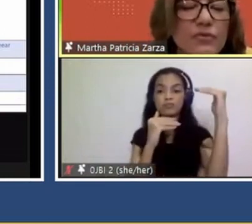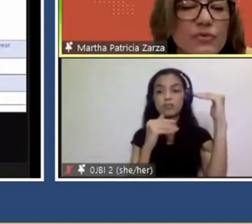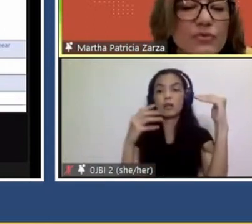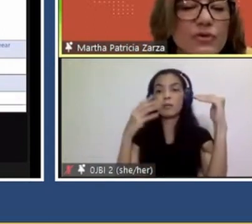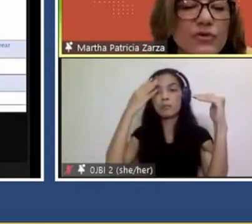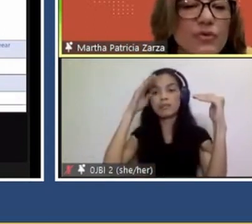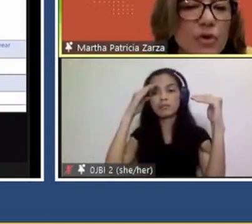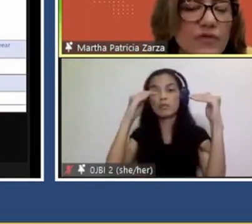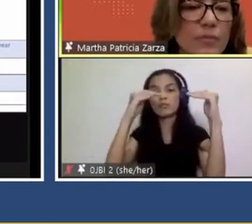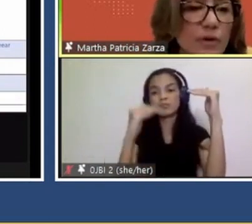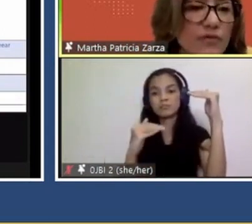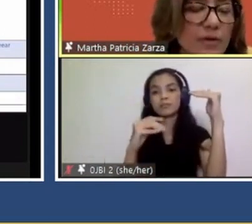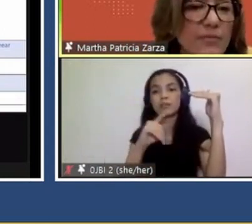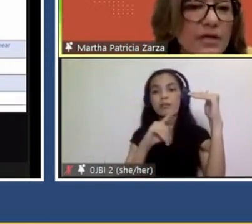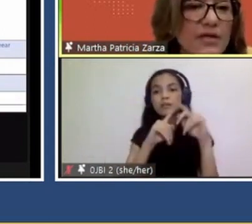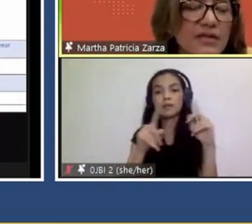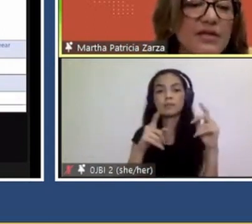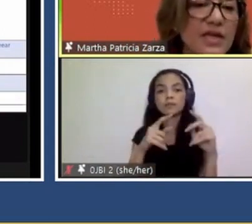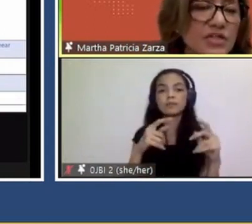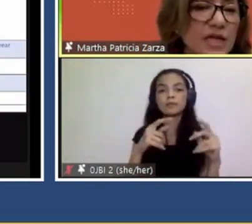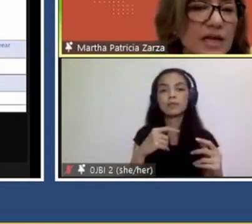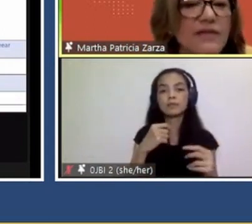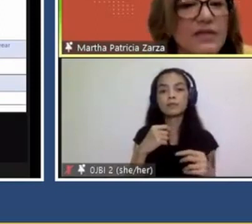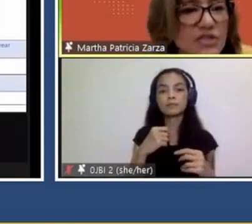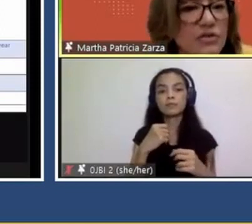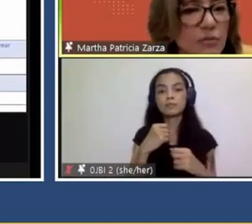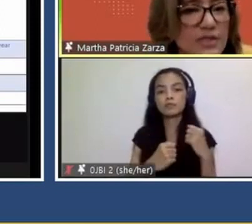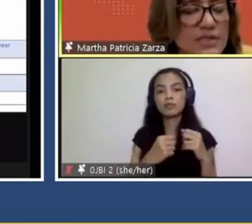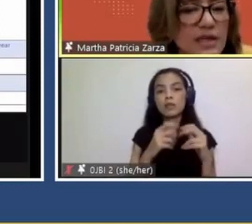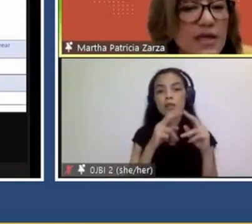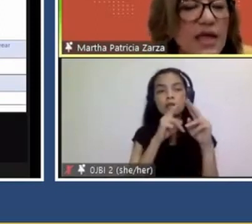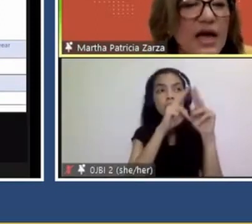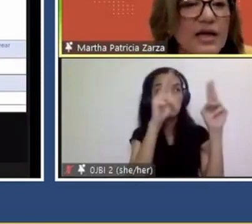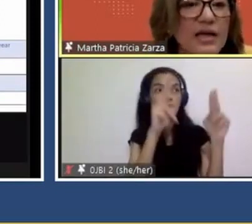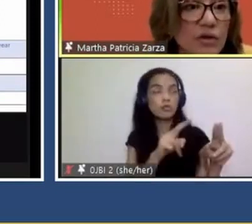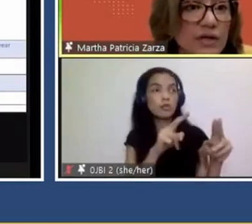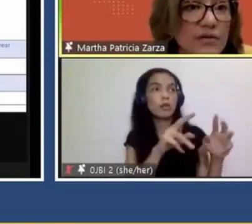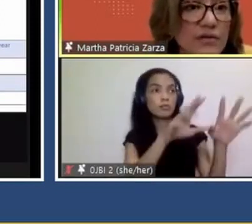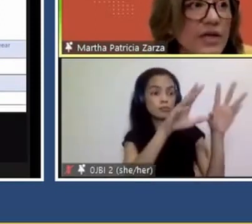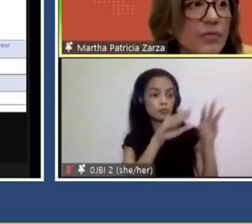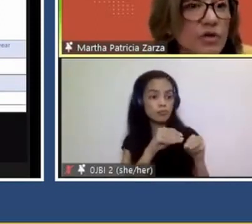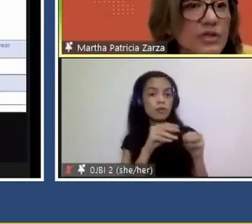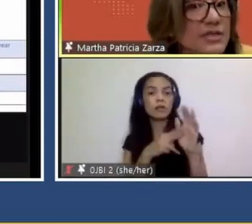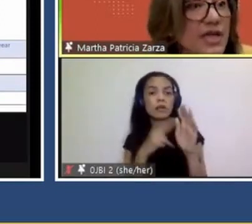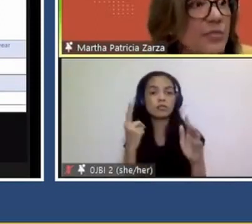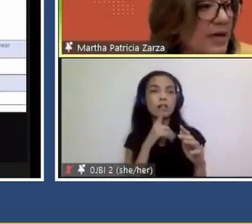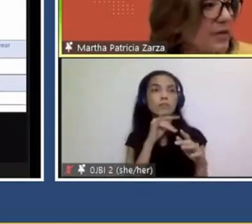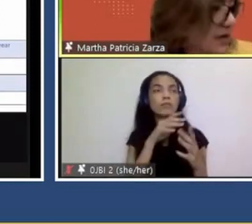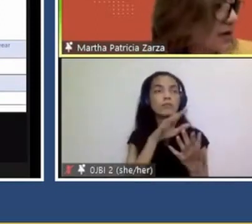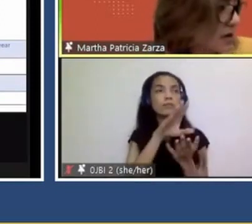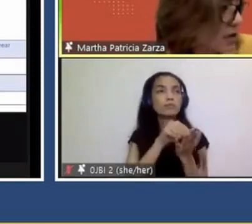wanted to cover both of them, the international and the national ones. And another very important